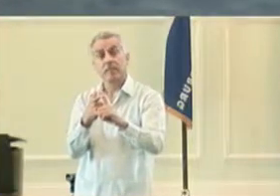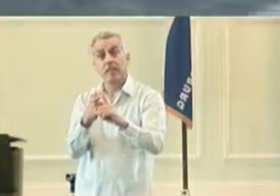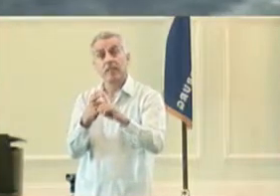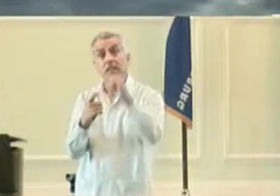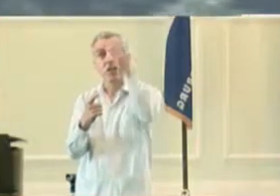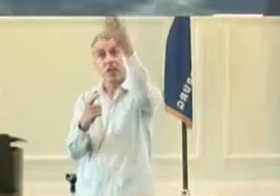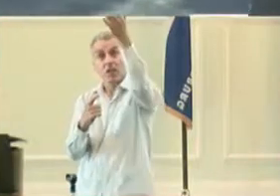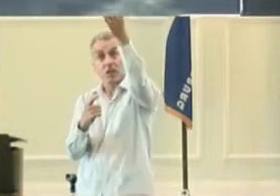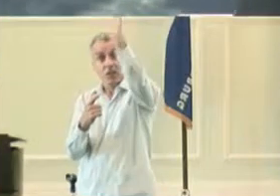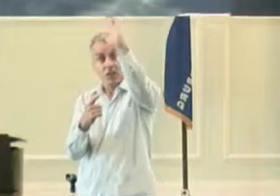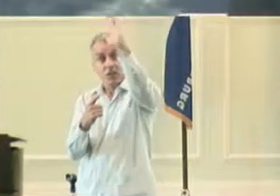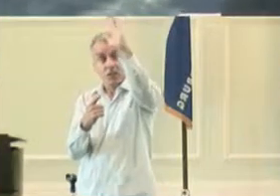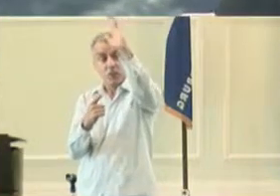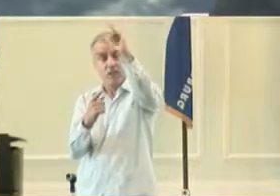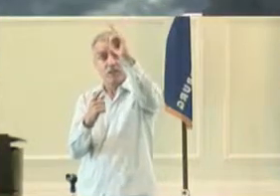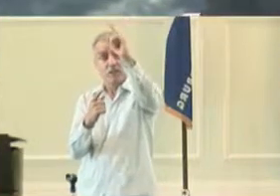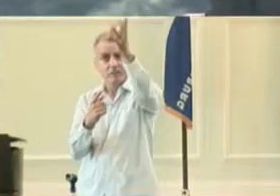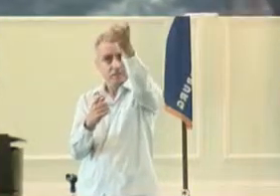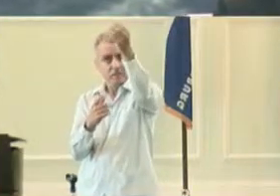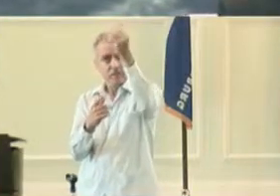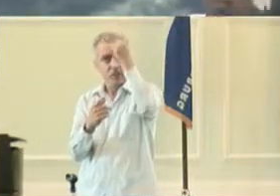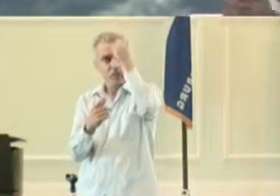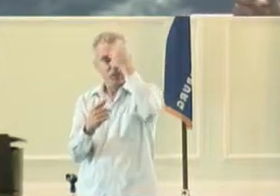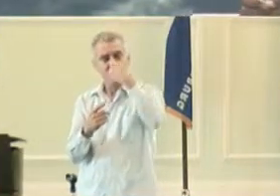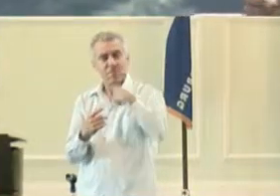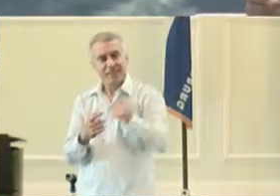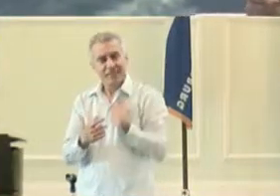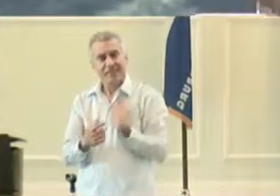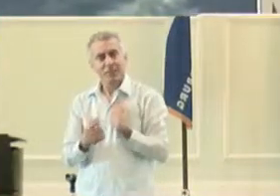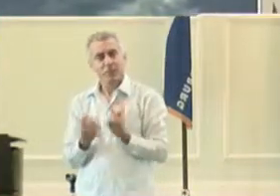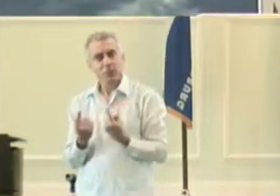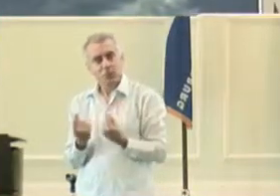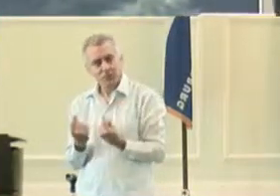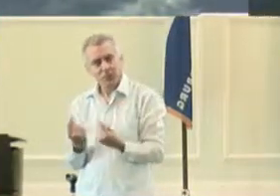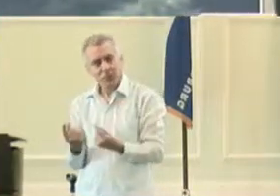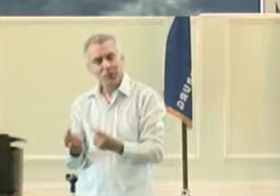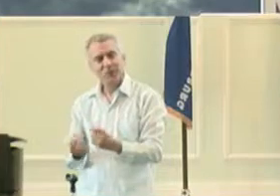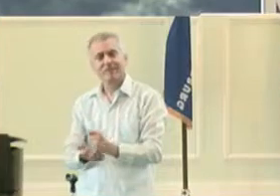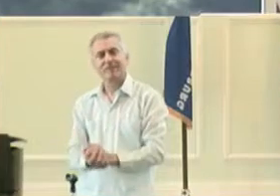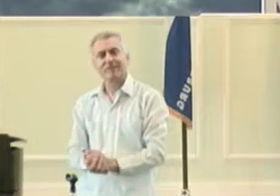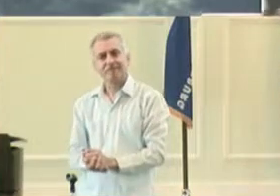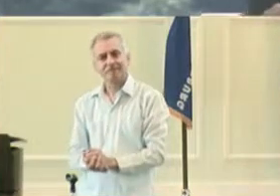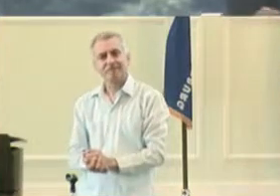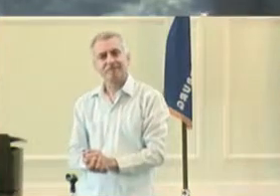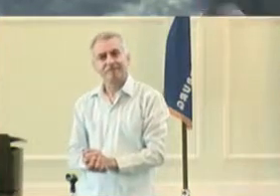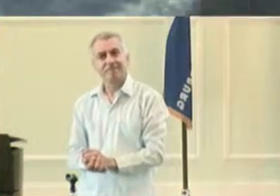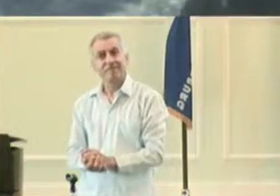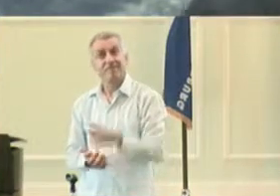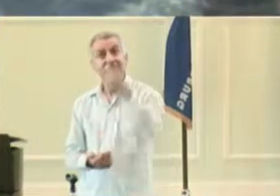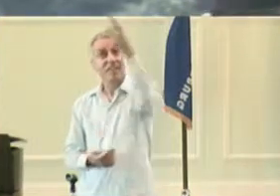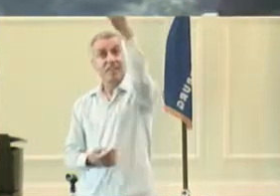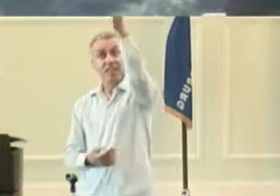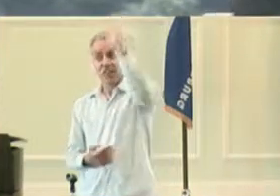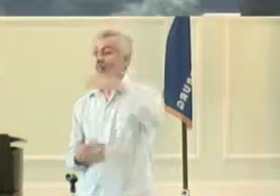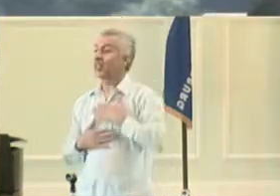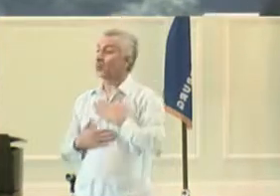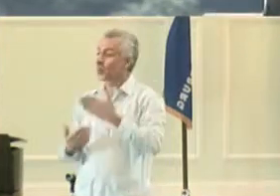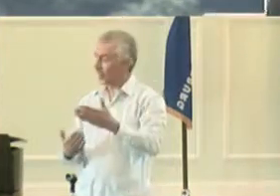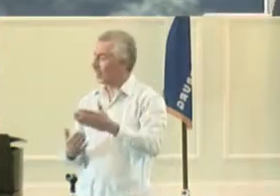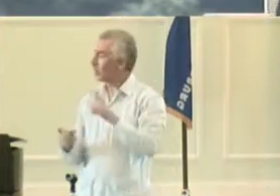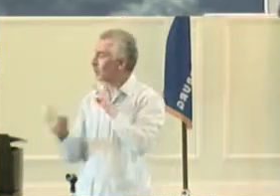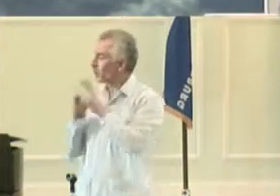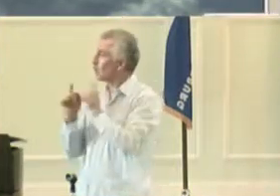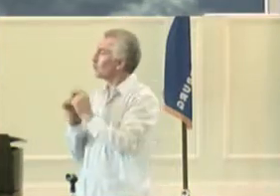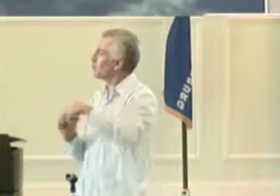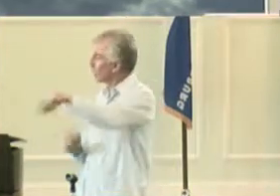talk to you. Isn't it wonderful that God is willing to talk to us in spite of